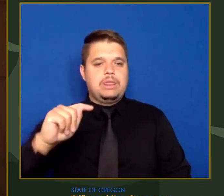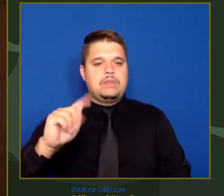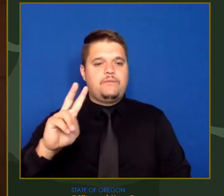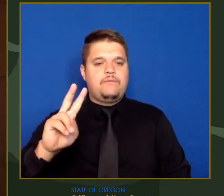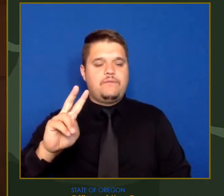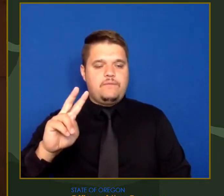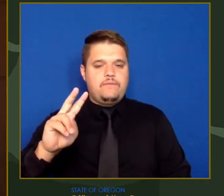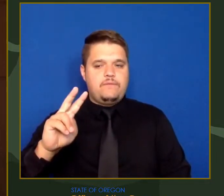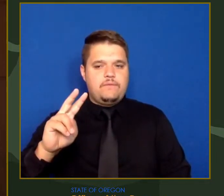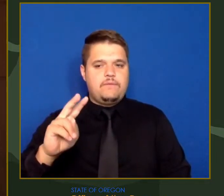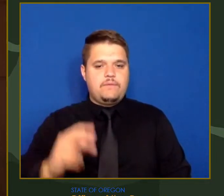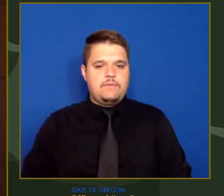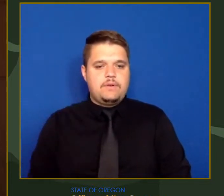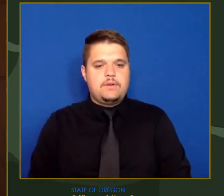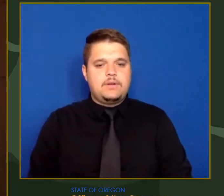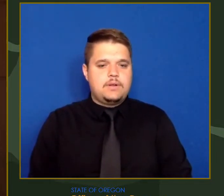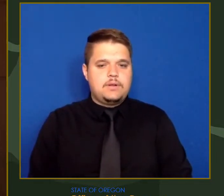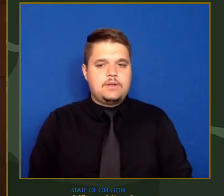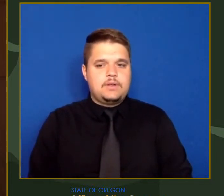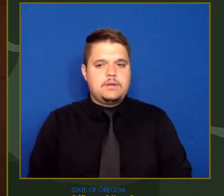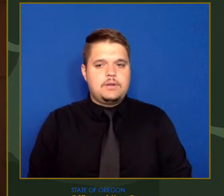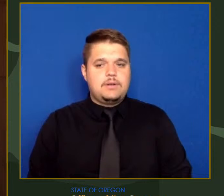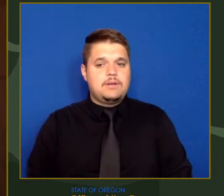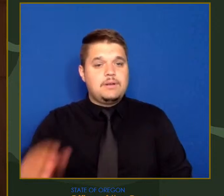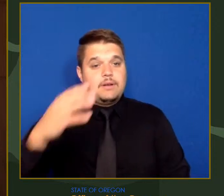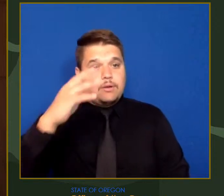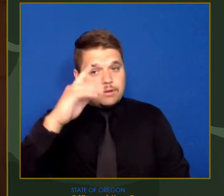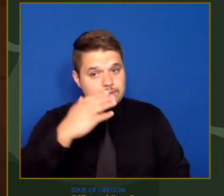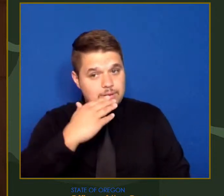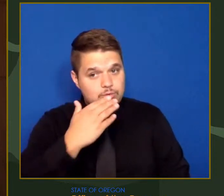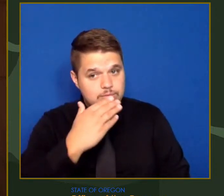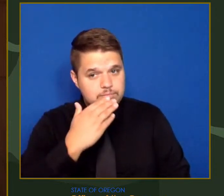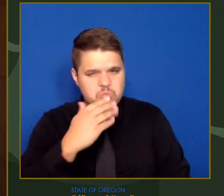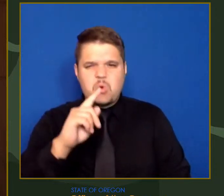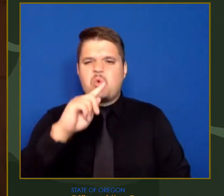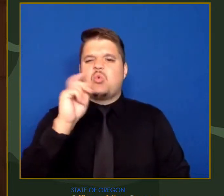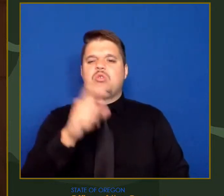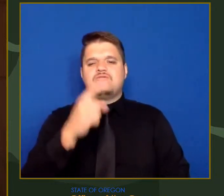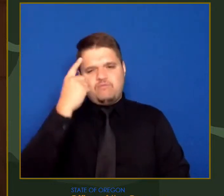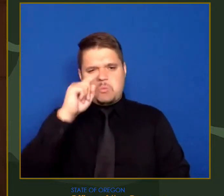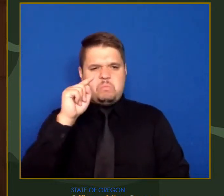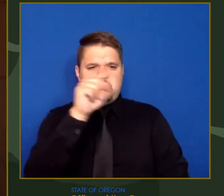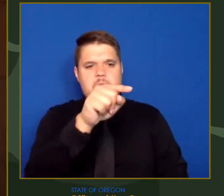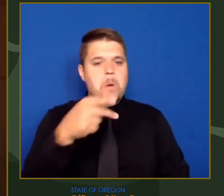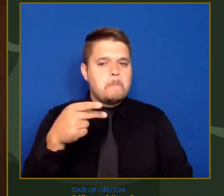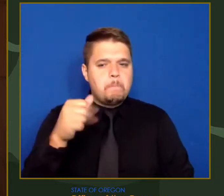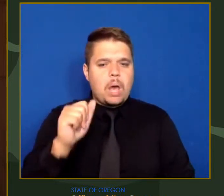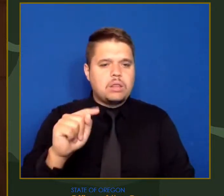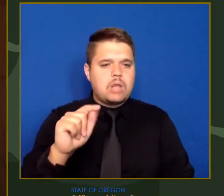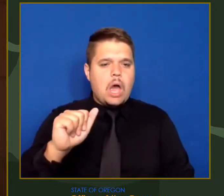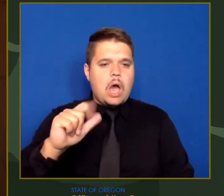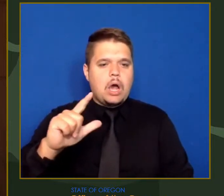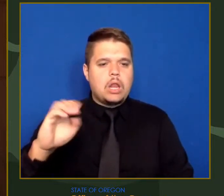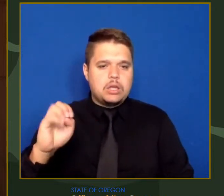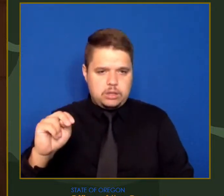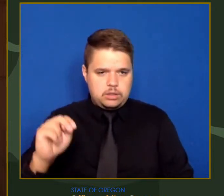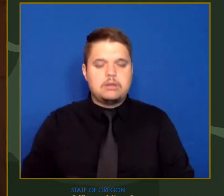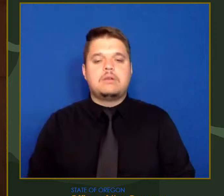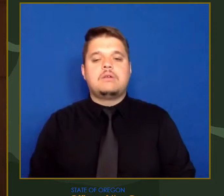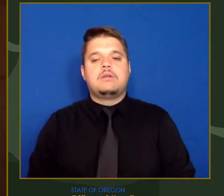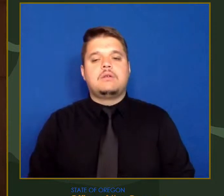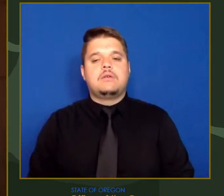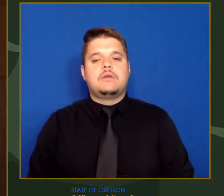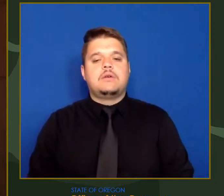Hi there. Thanks for taking the question. This is directed at Pat Allen, but I would love for the governor to weigh in if she could. You mentioned